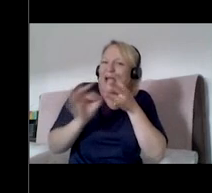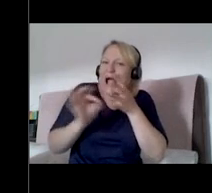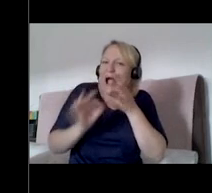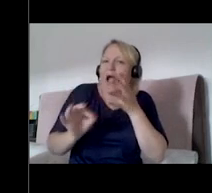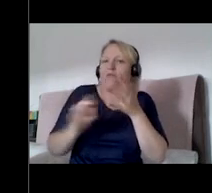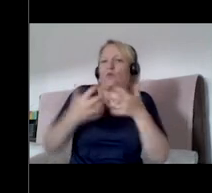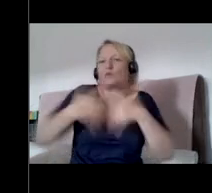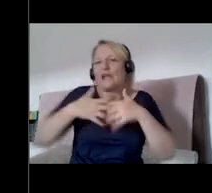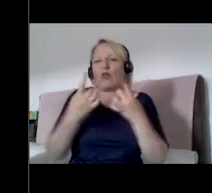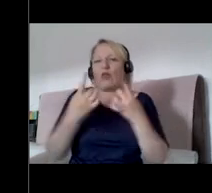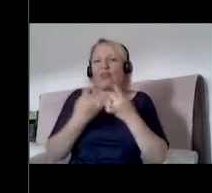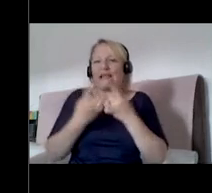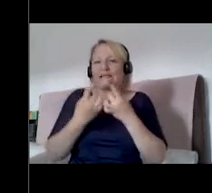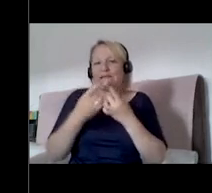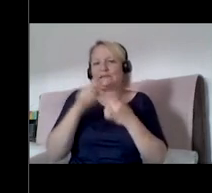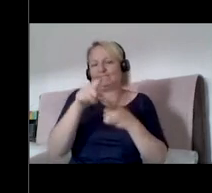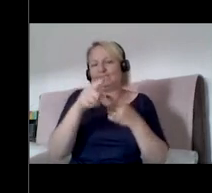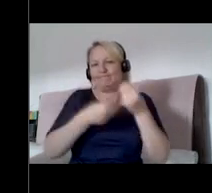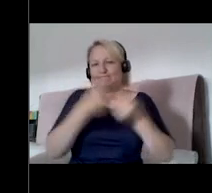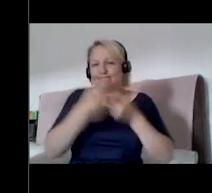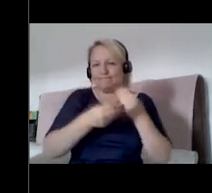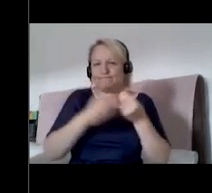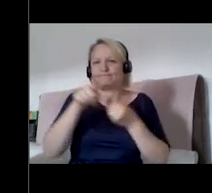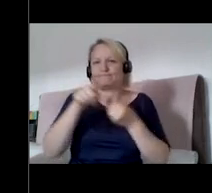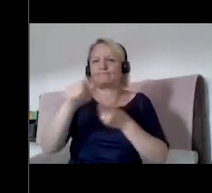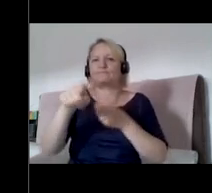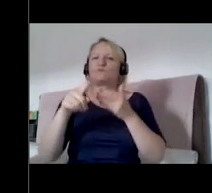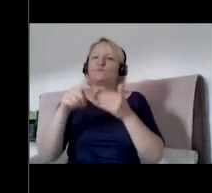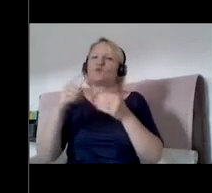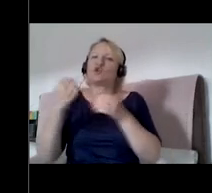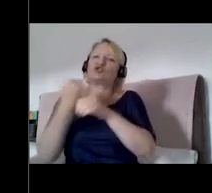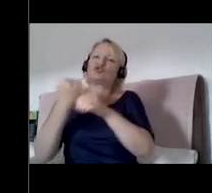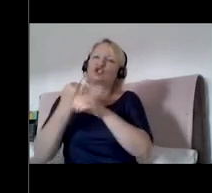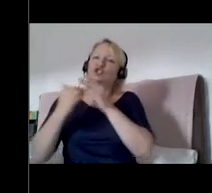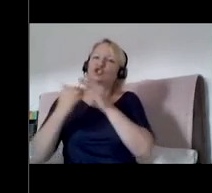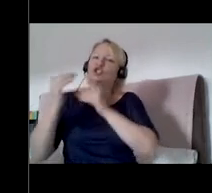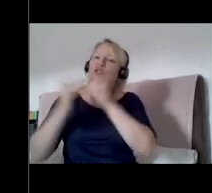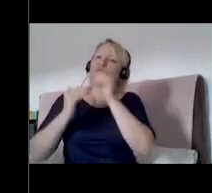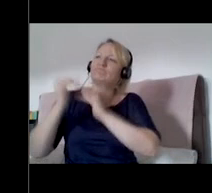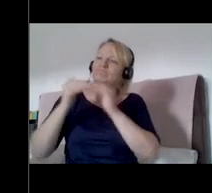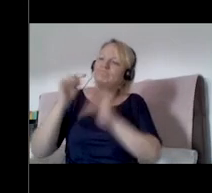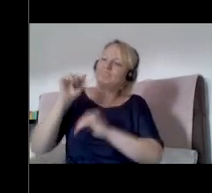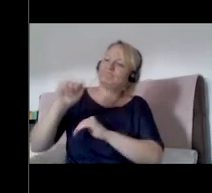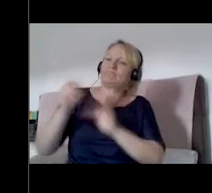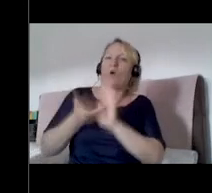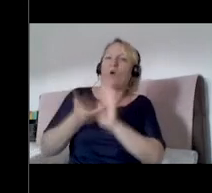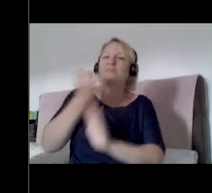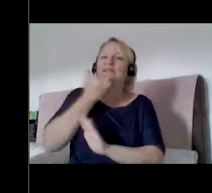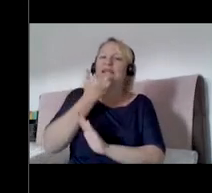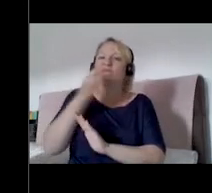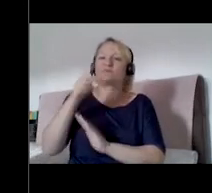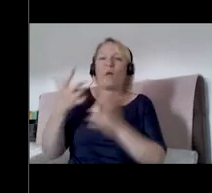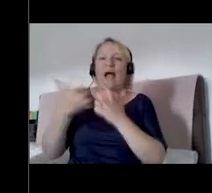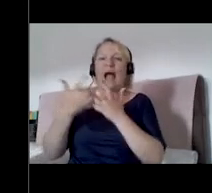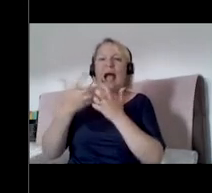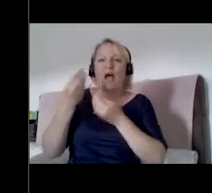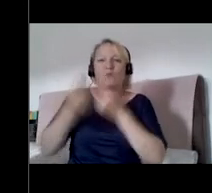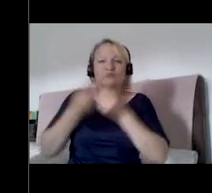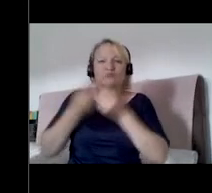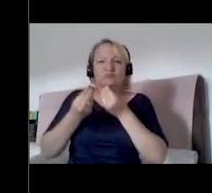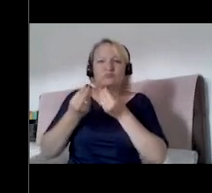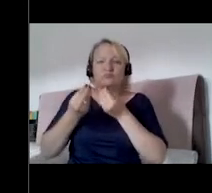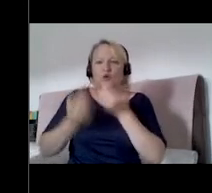construction update. This is an overview of the methods that would be used to build the new road and tunnel and changes to